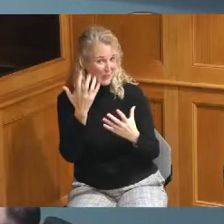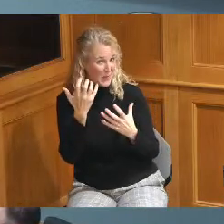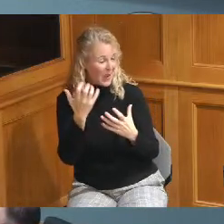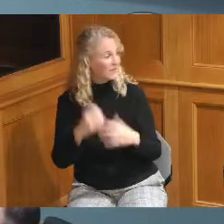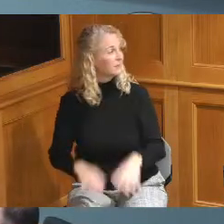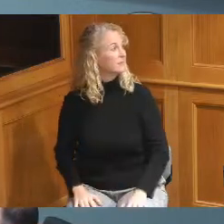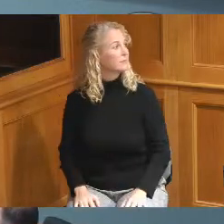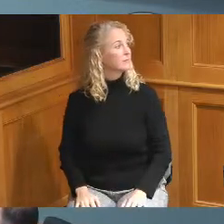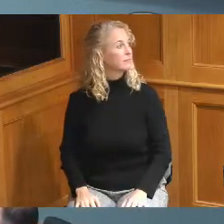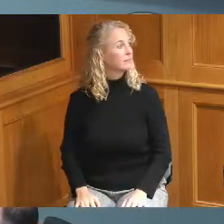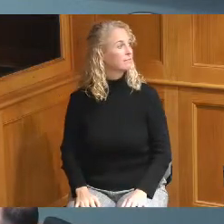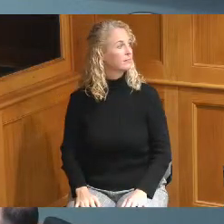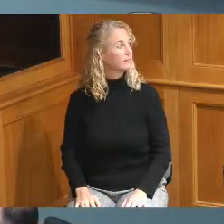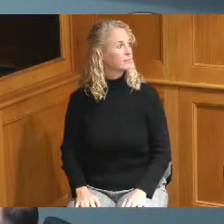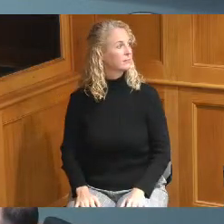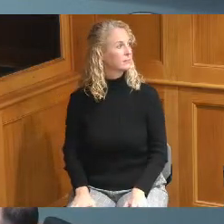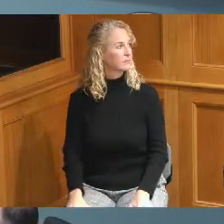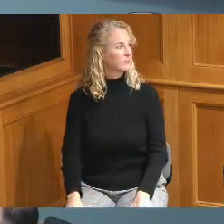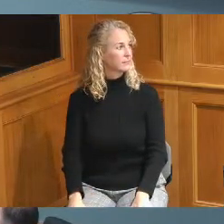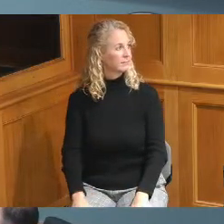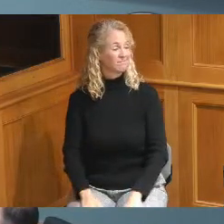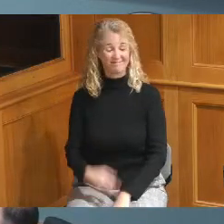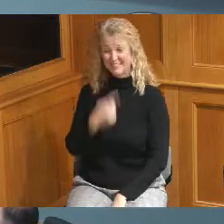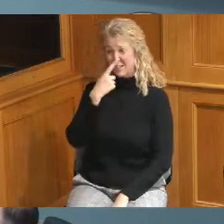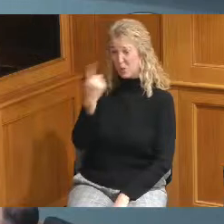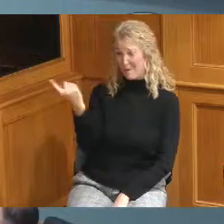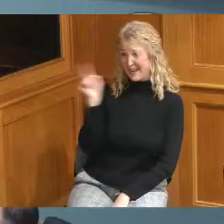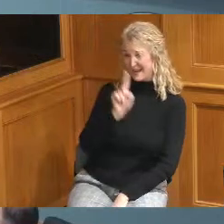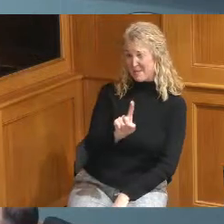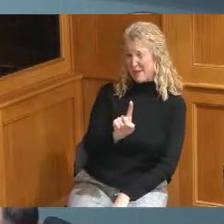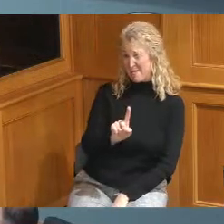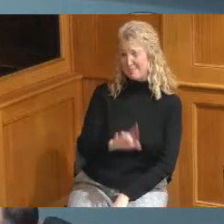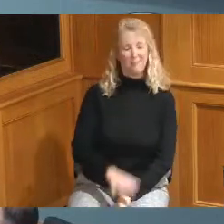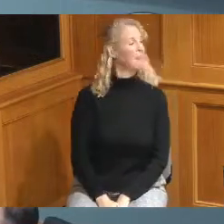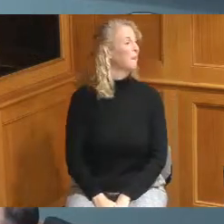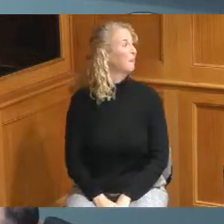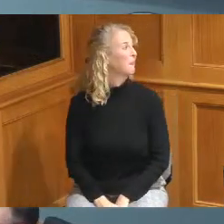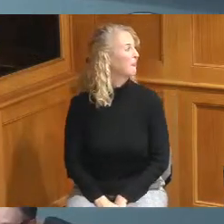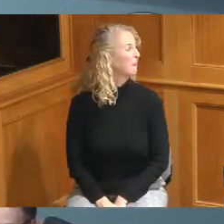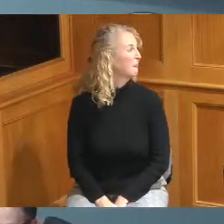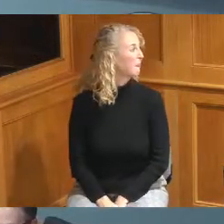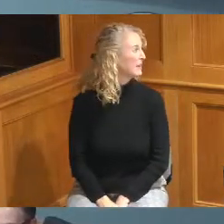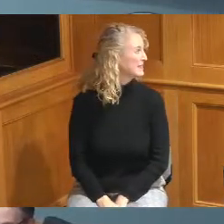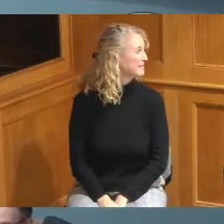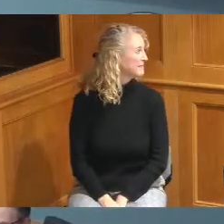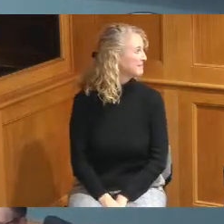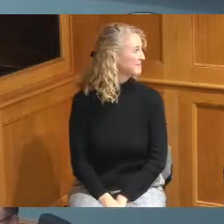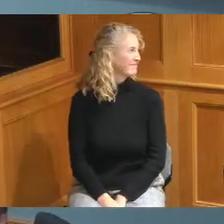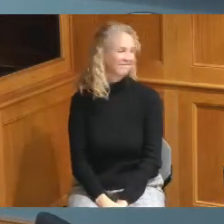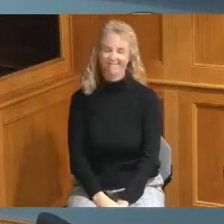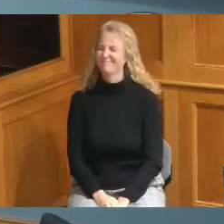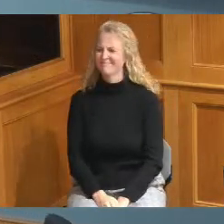down? You come up or go down? She can come up. Come on up. We'll move our chairs over.